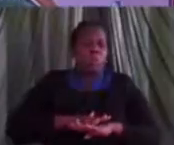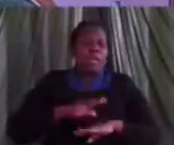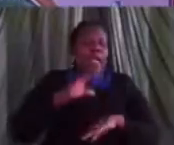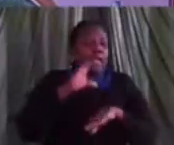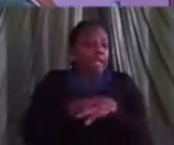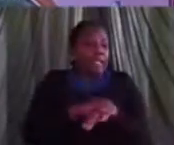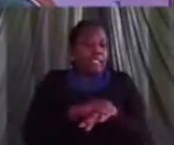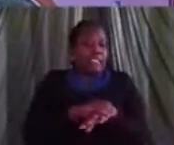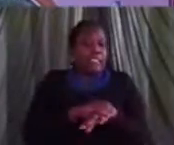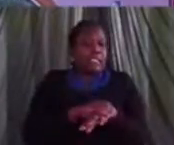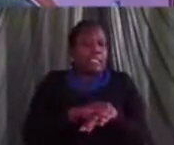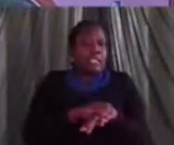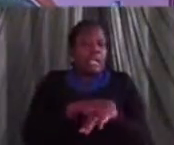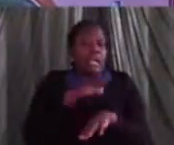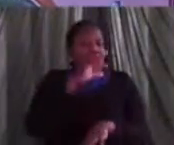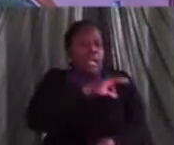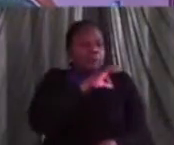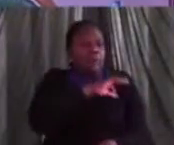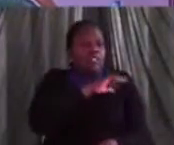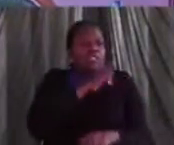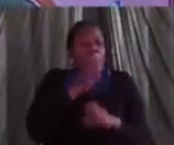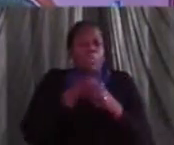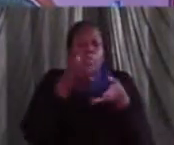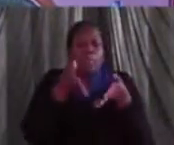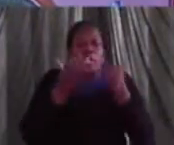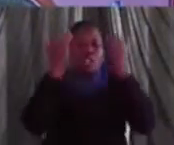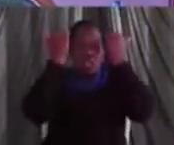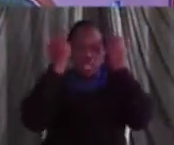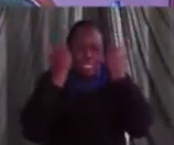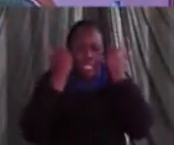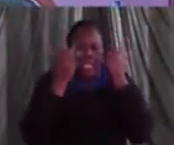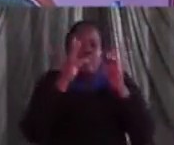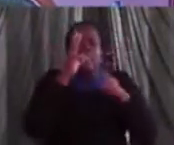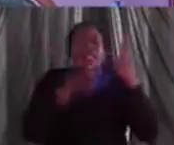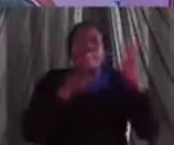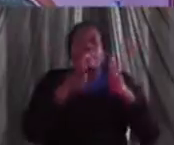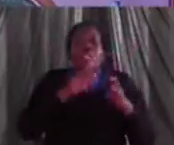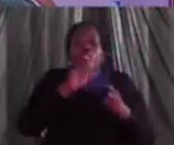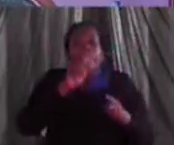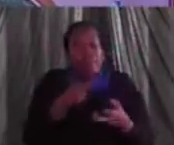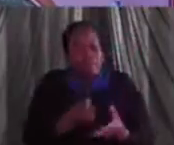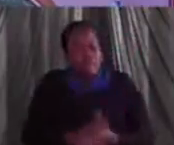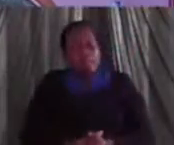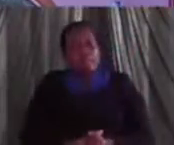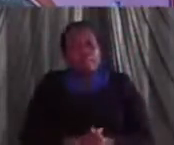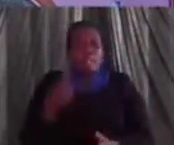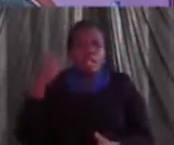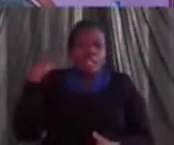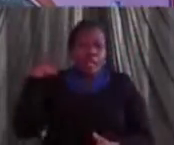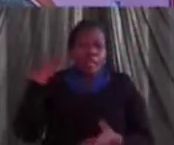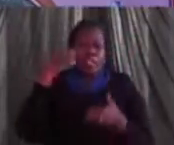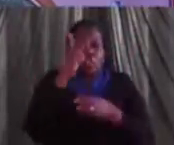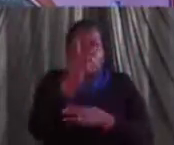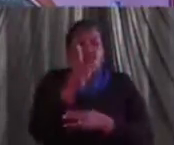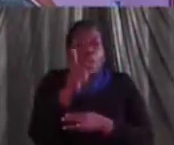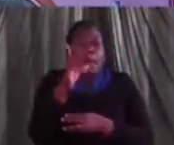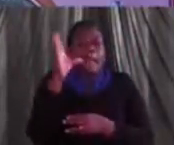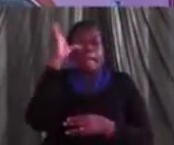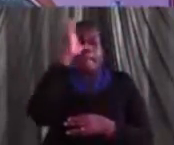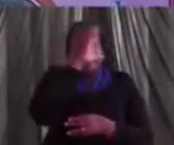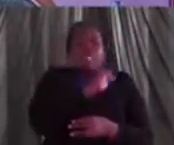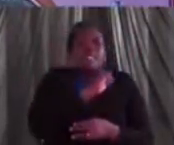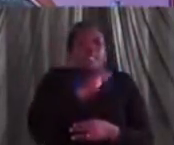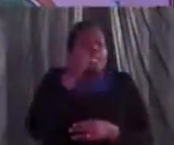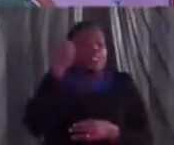judiciary, 33,000 shillings, and eats it. Number two, misconception or wrong